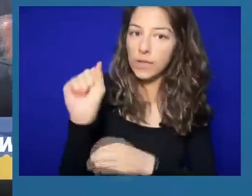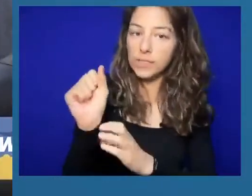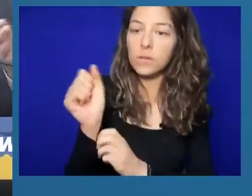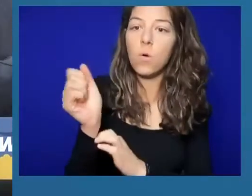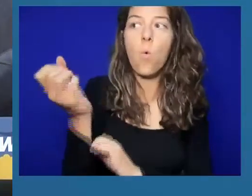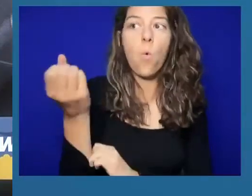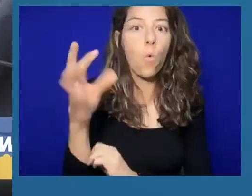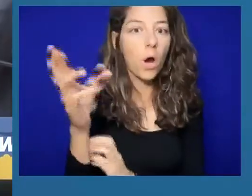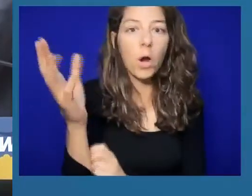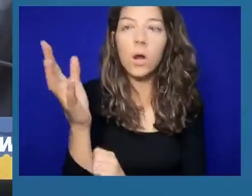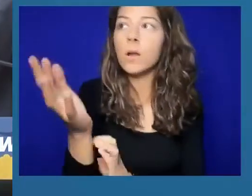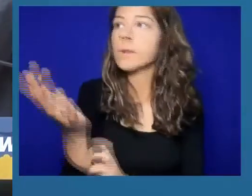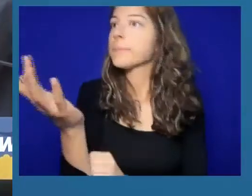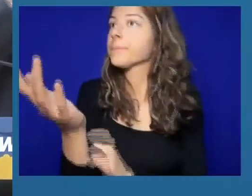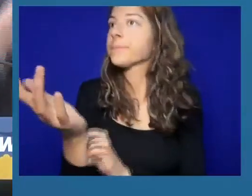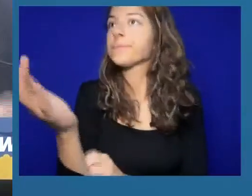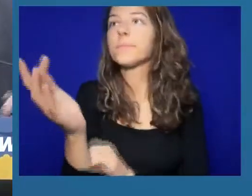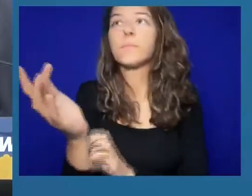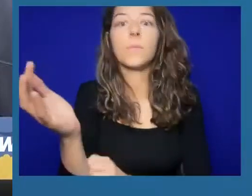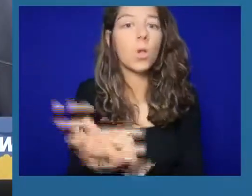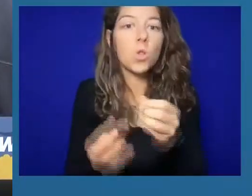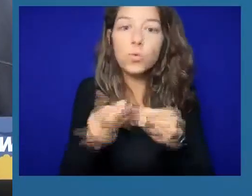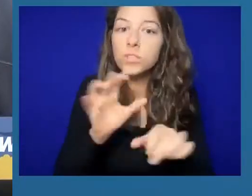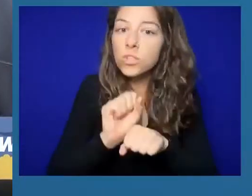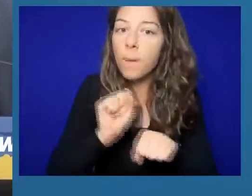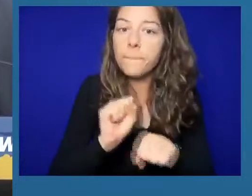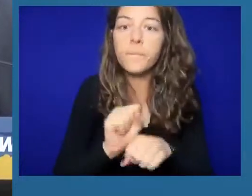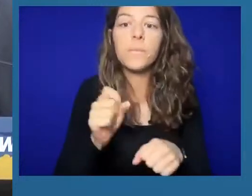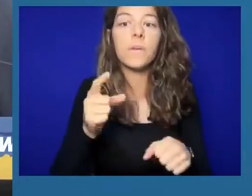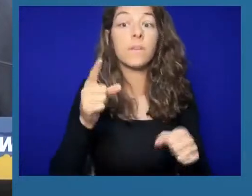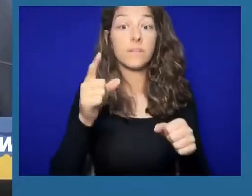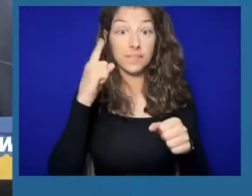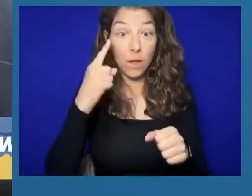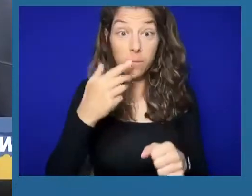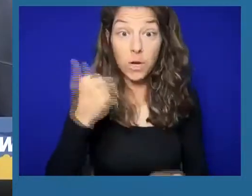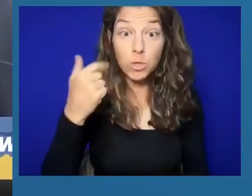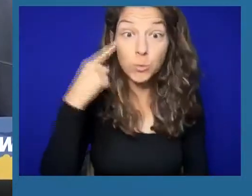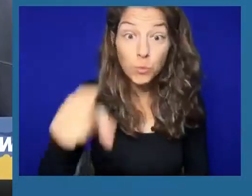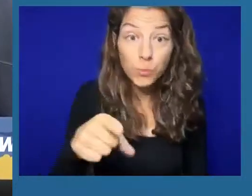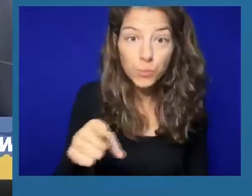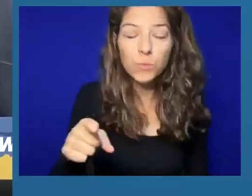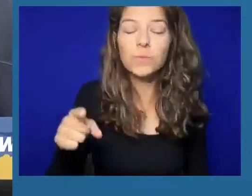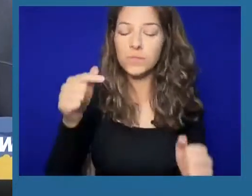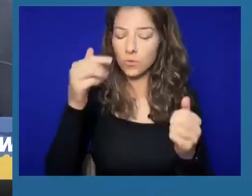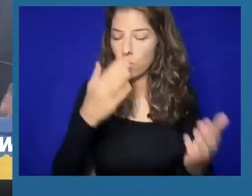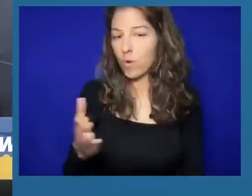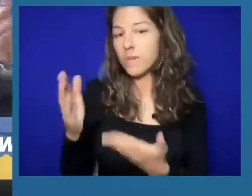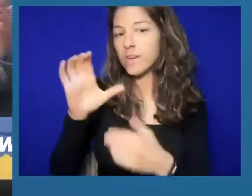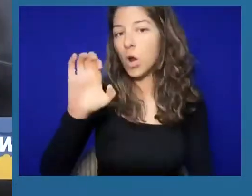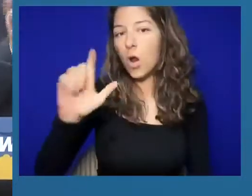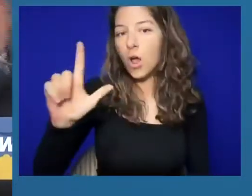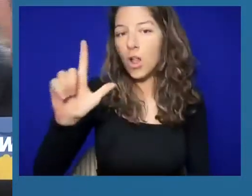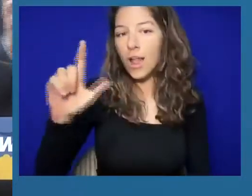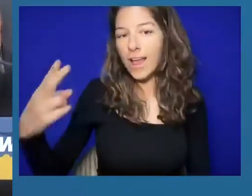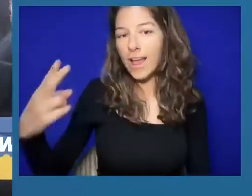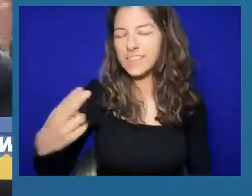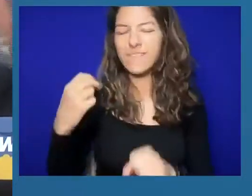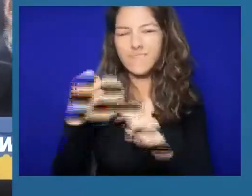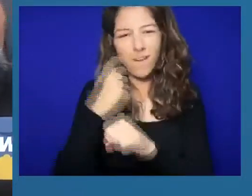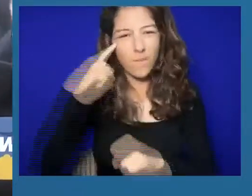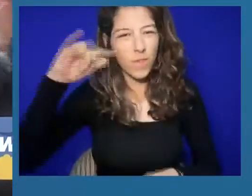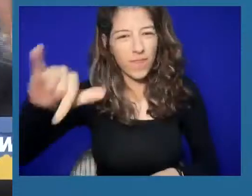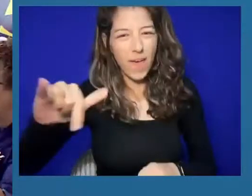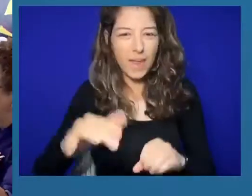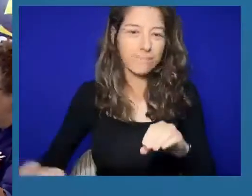up losing your job. How does that sound to you? Yeah. Ladies and gentlemen, give it up to Carl Heastie, who fought for that. Ladies and